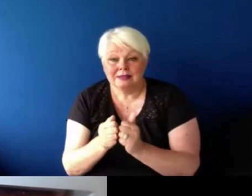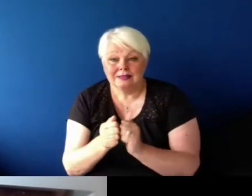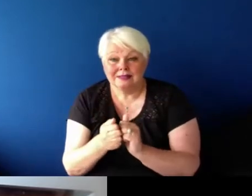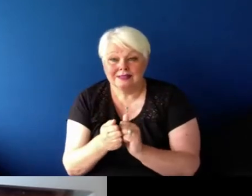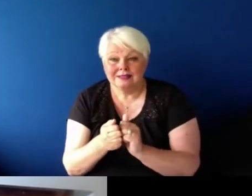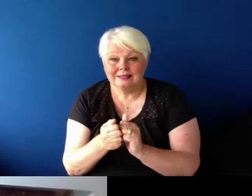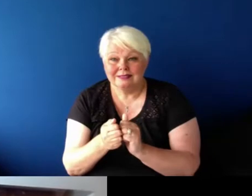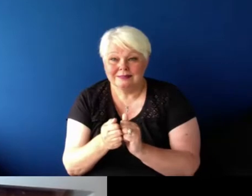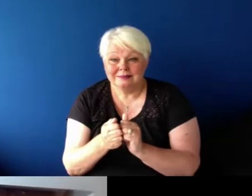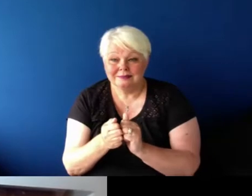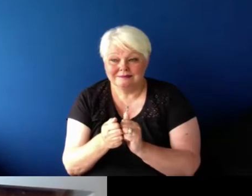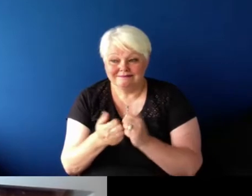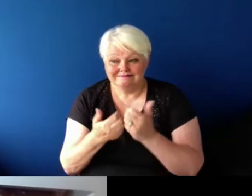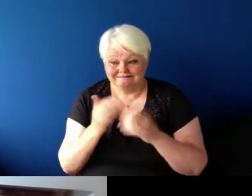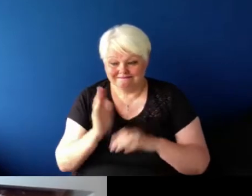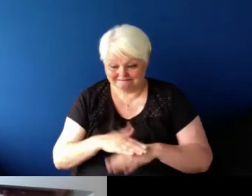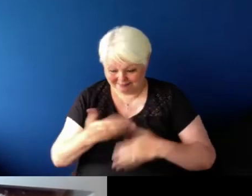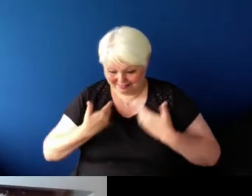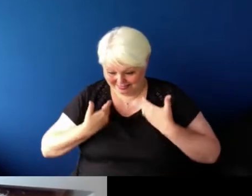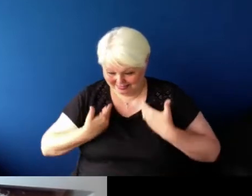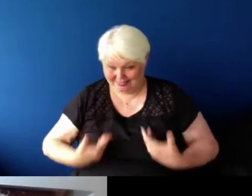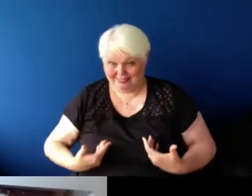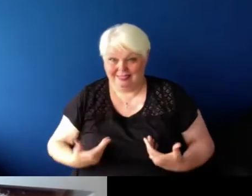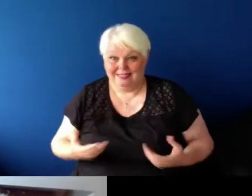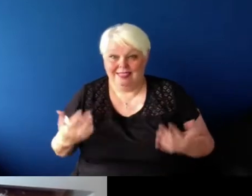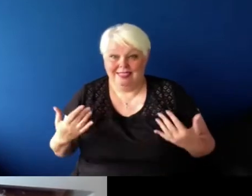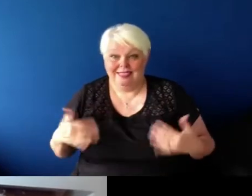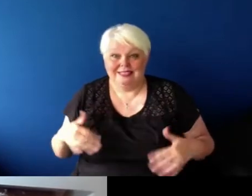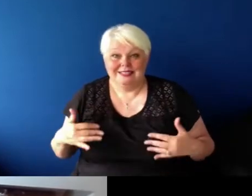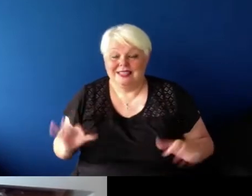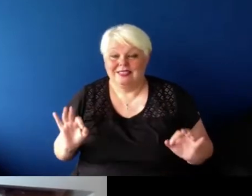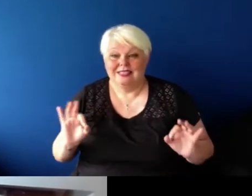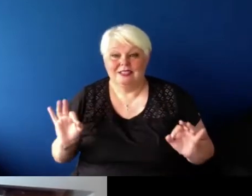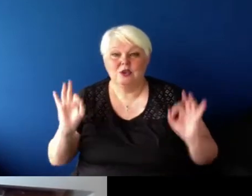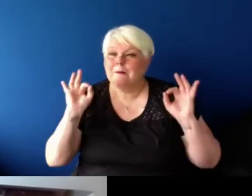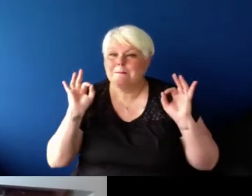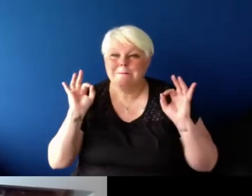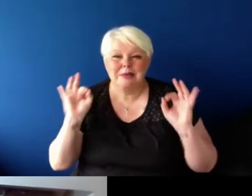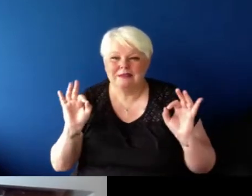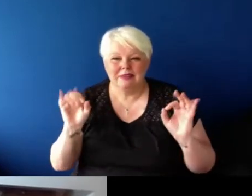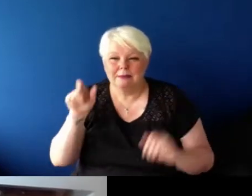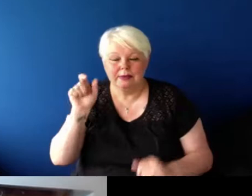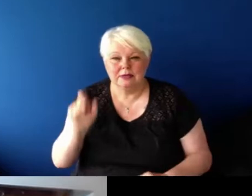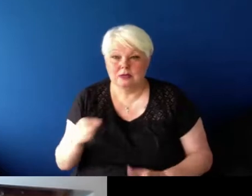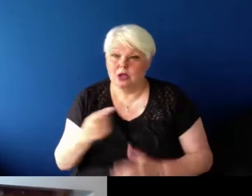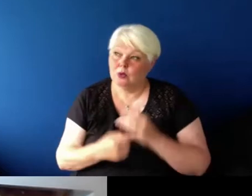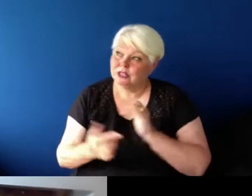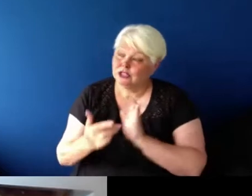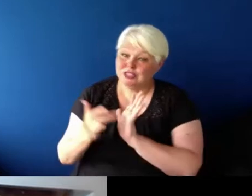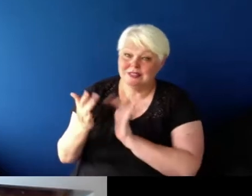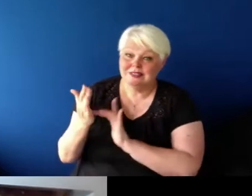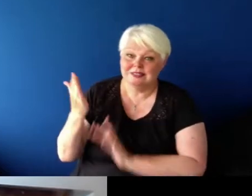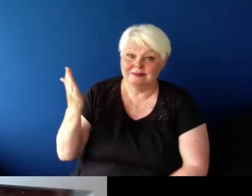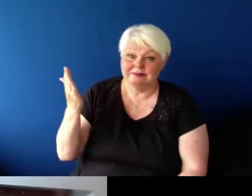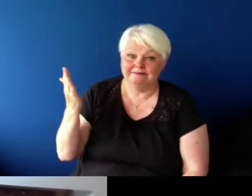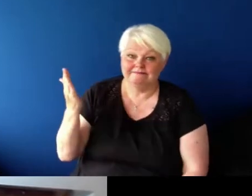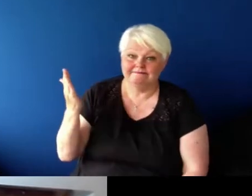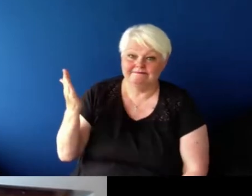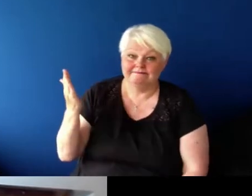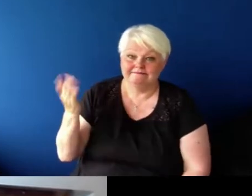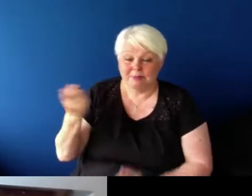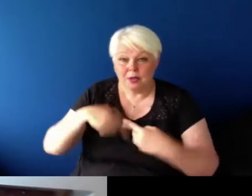just as we are, and that there is no perfect person apart from Jesus. You know, we